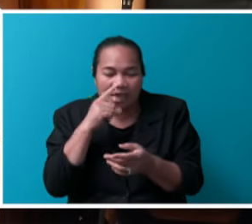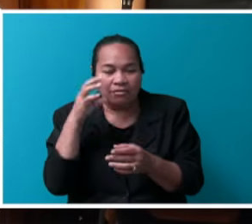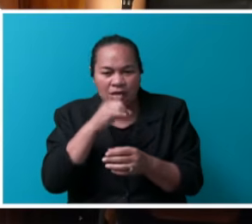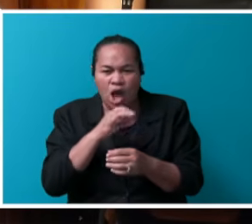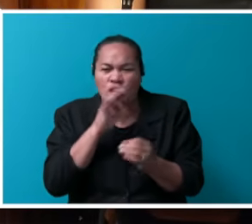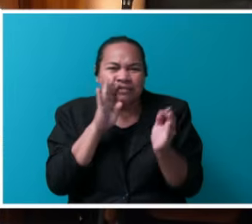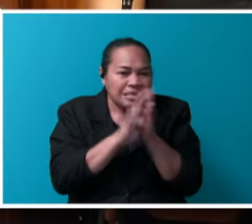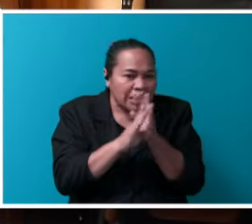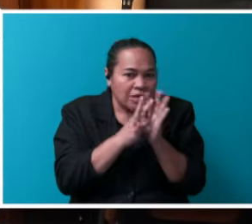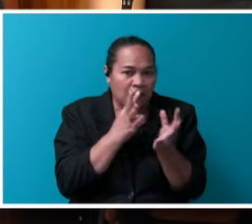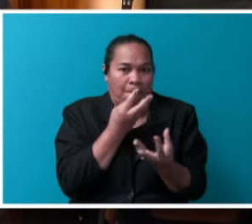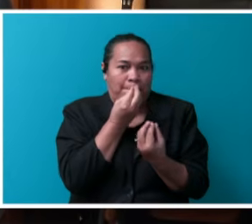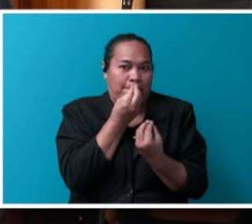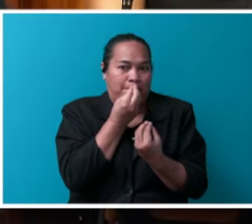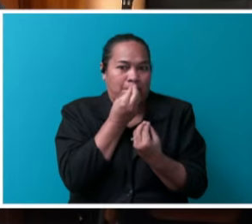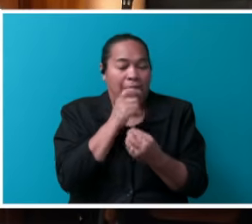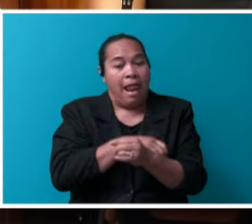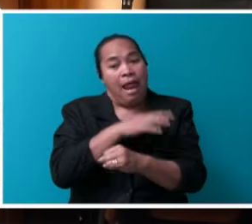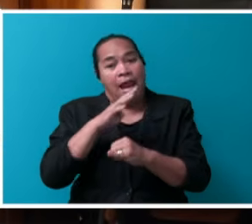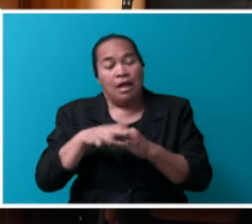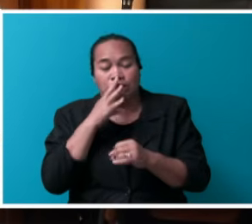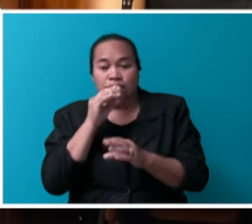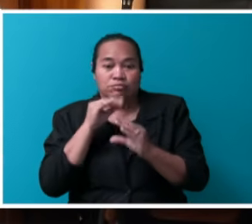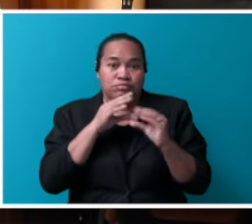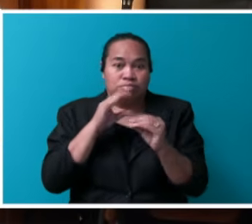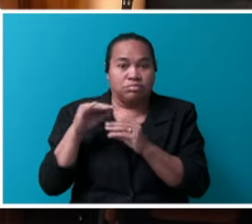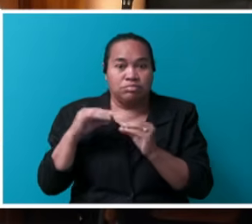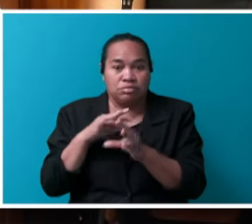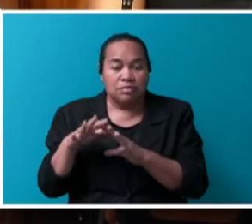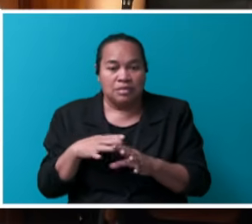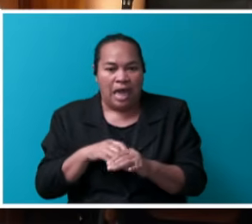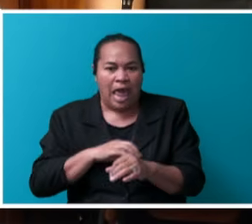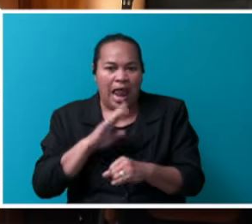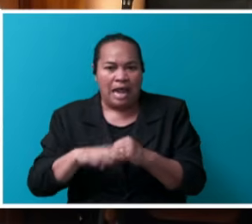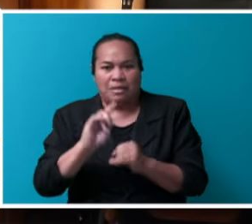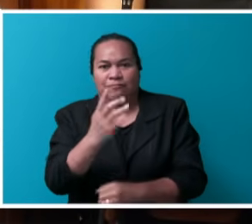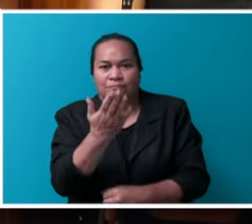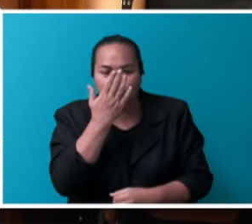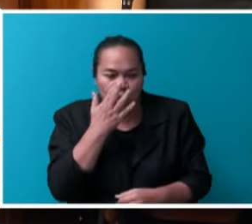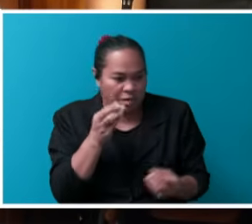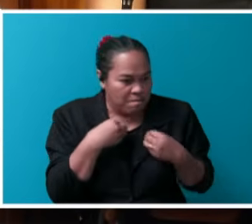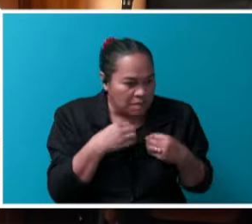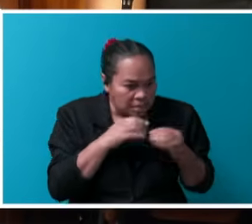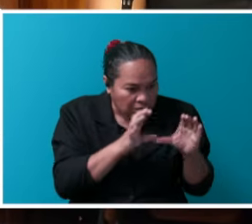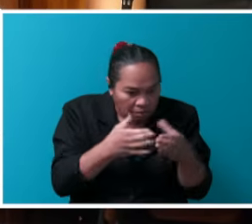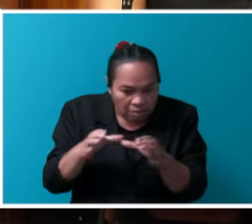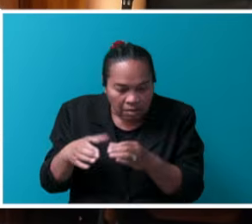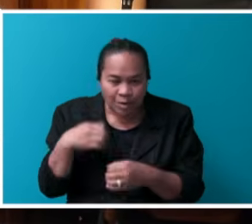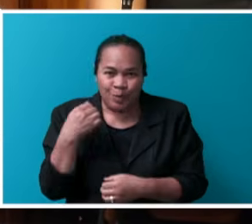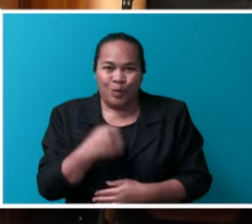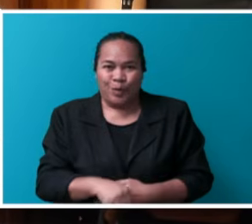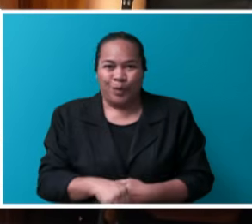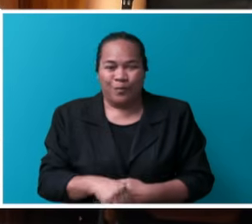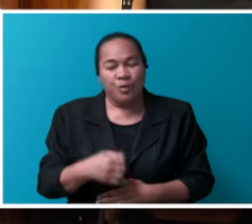be kept back until the last minute while we discuss last-minute measures with business cronies. We have already